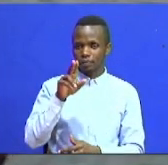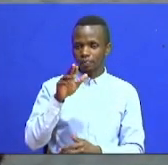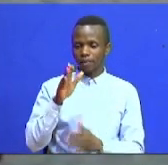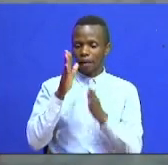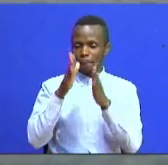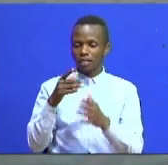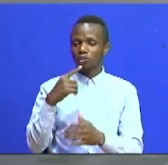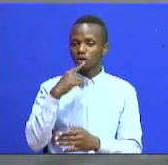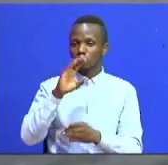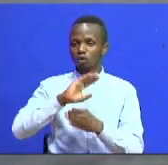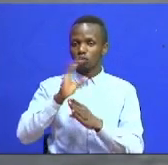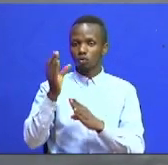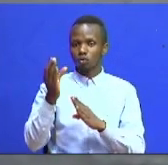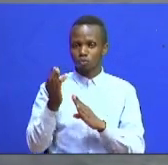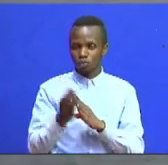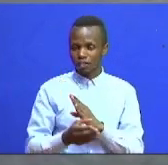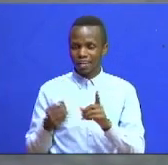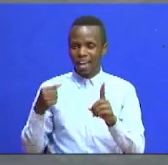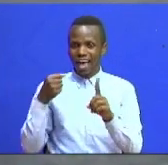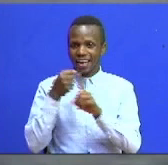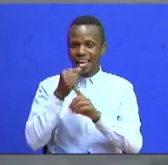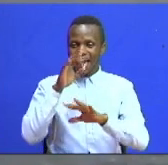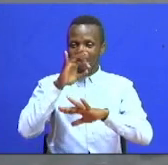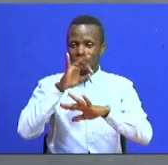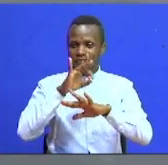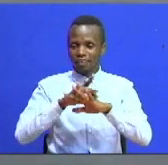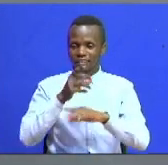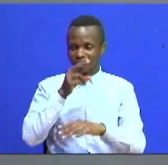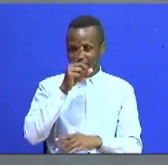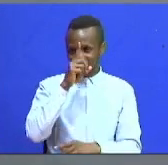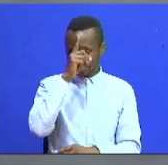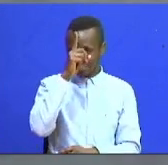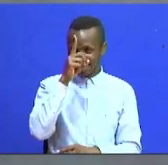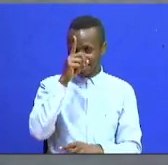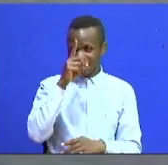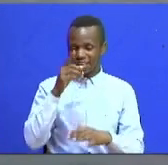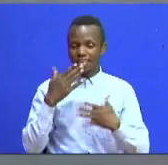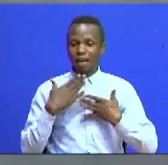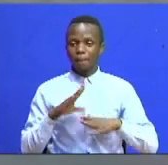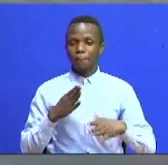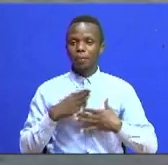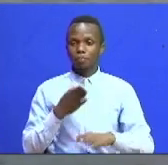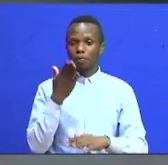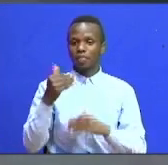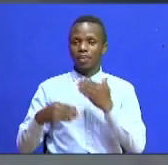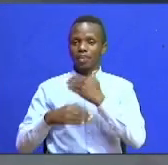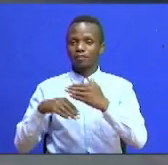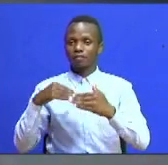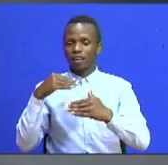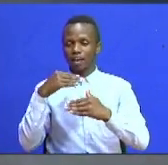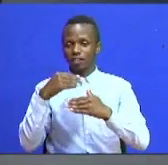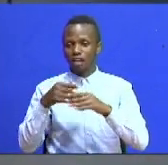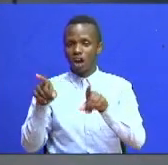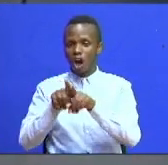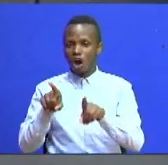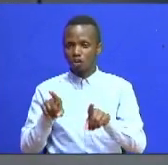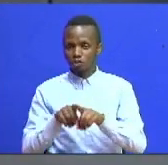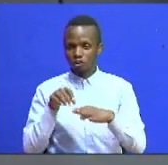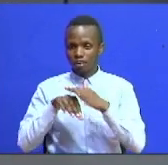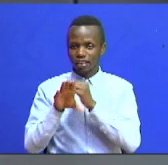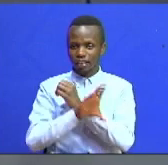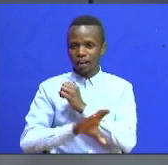the intensification of attacks affecting critical civilian infrastructure in the country will likely worsen